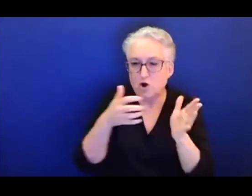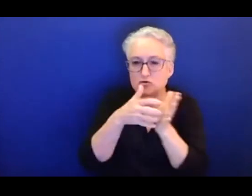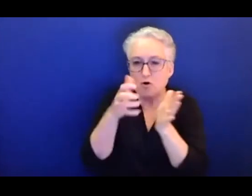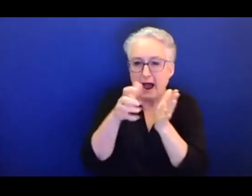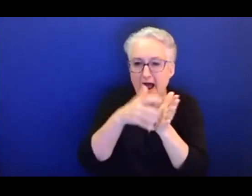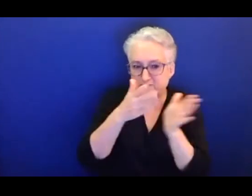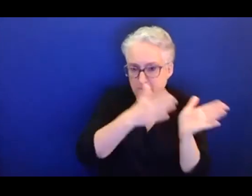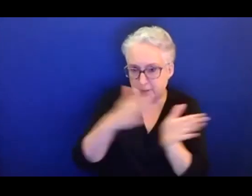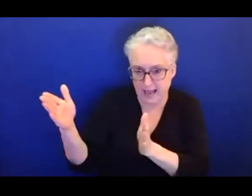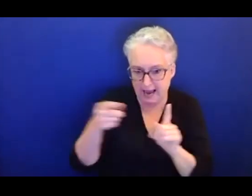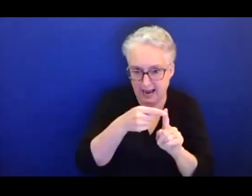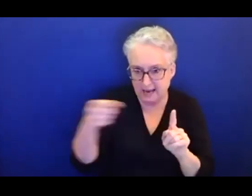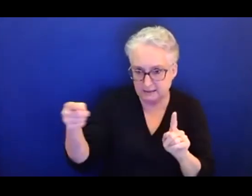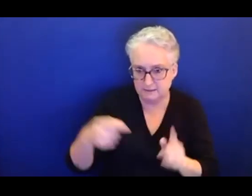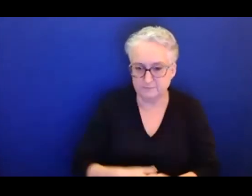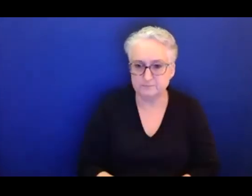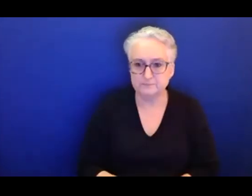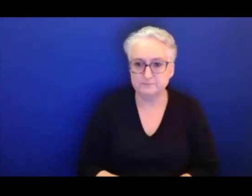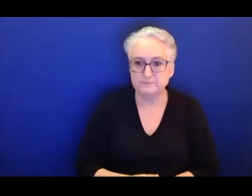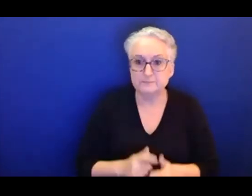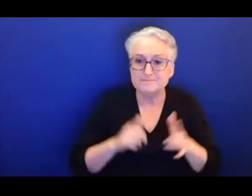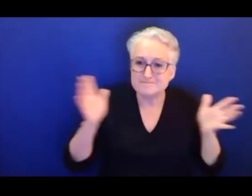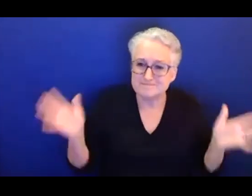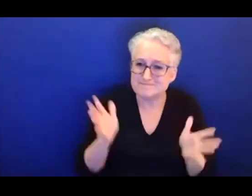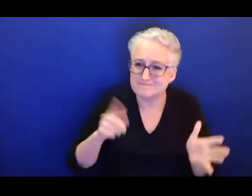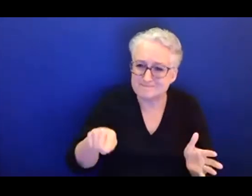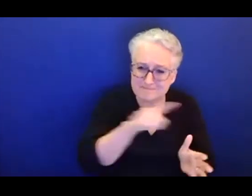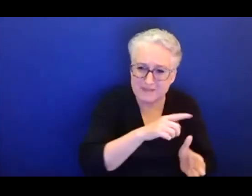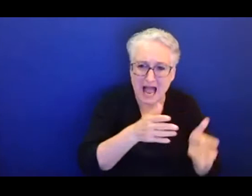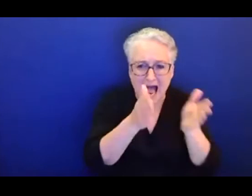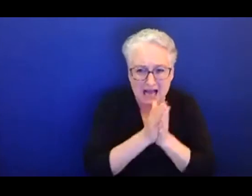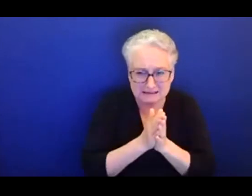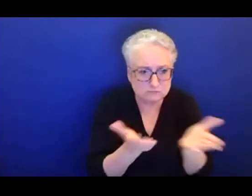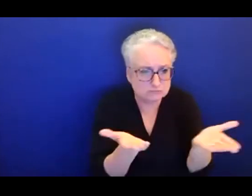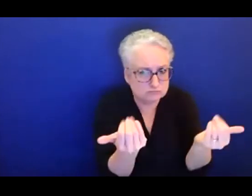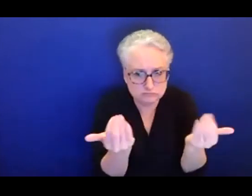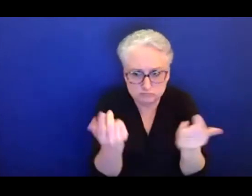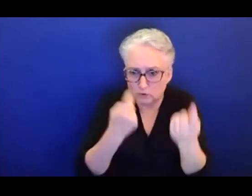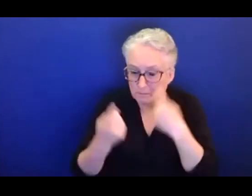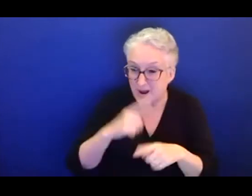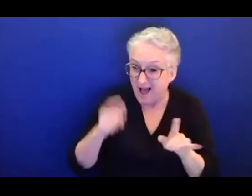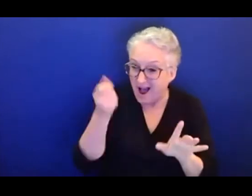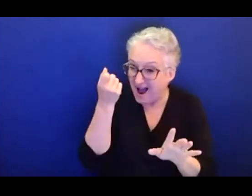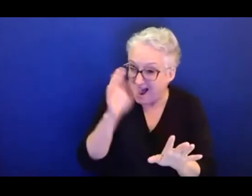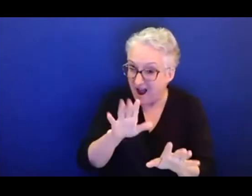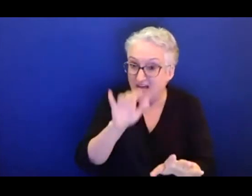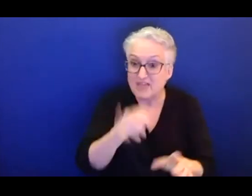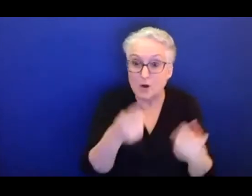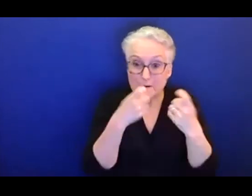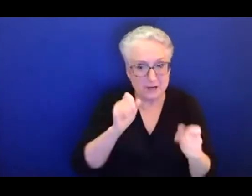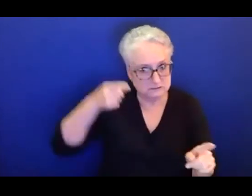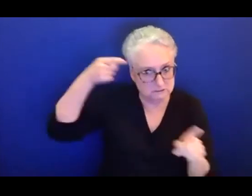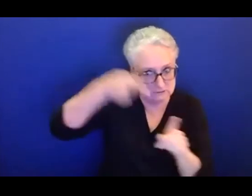And we also encourage those questions to be related directly to our proposed 2021-22 annual action